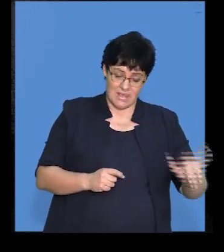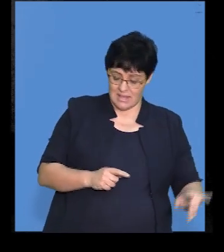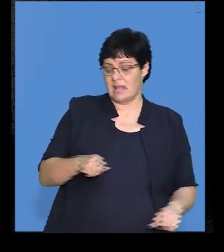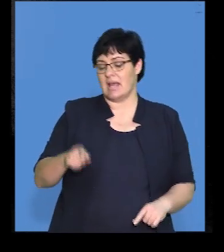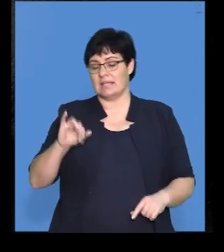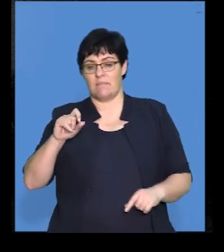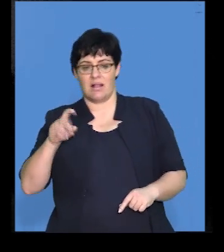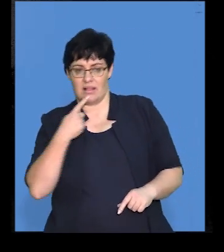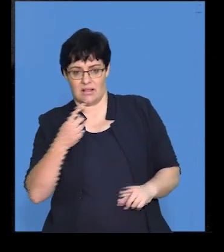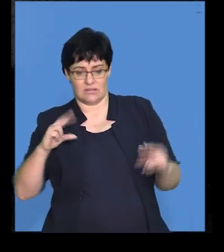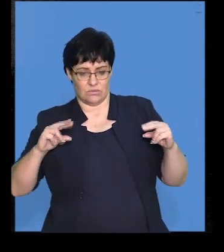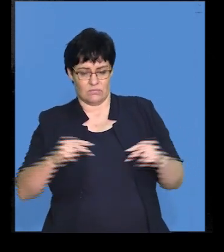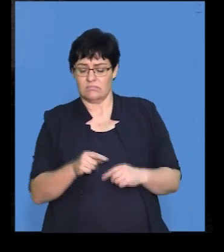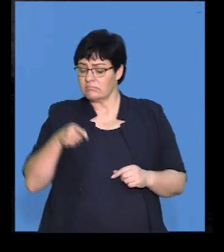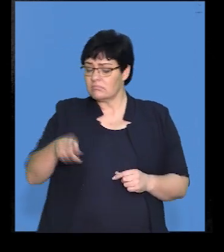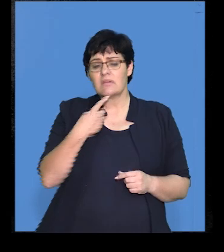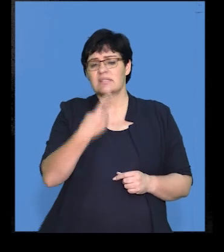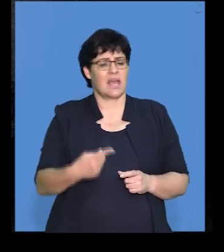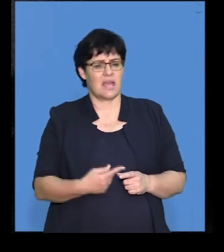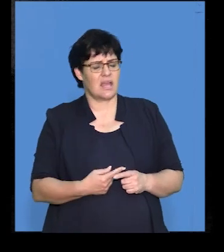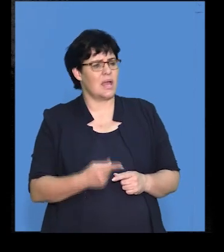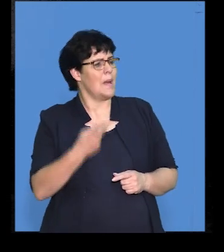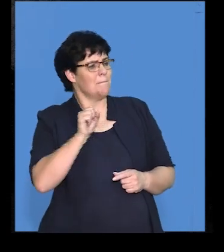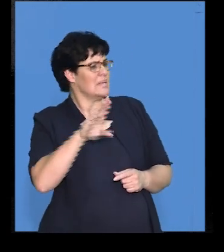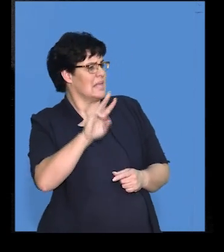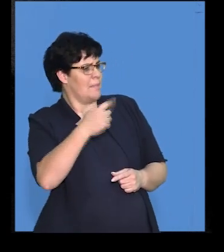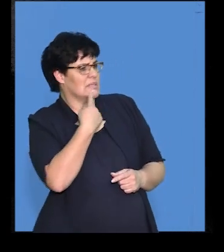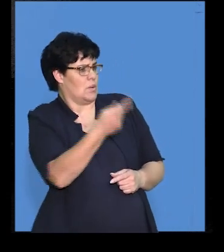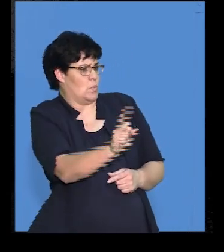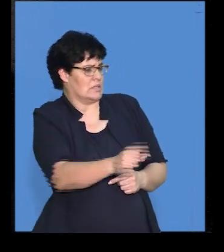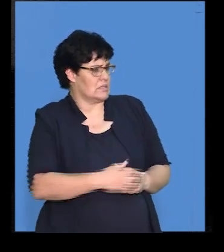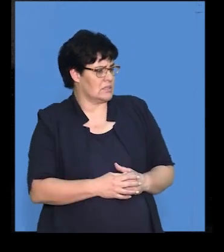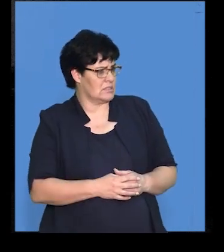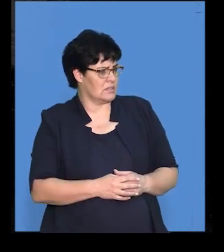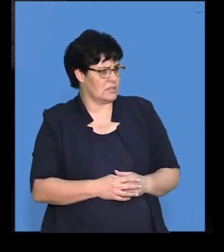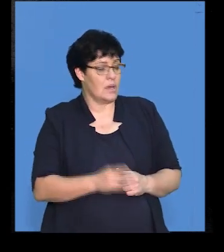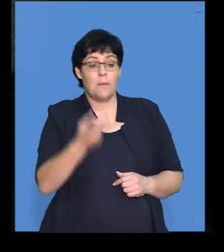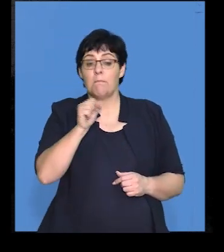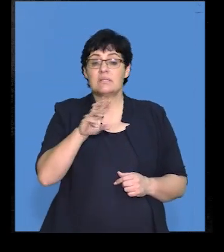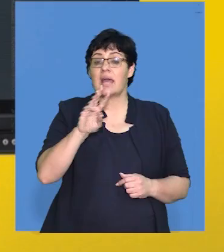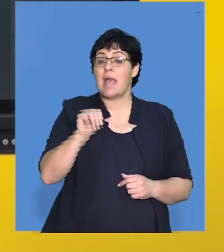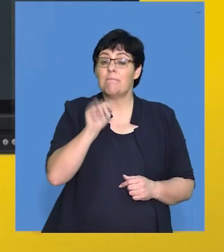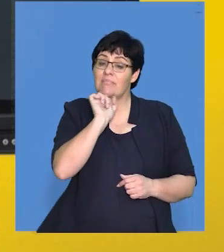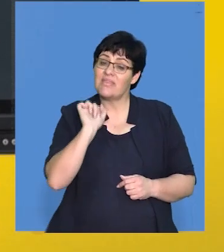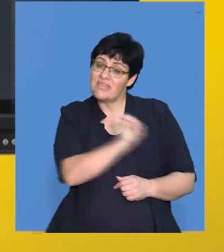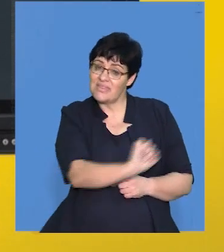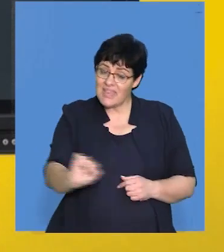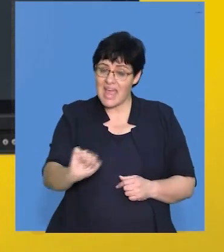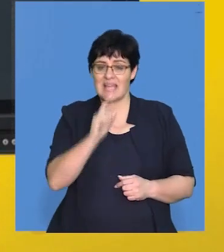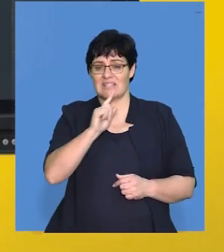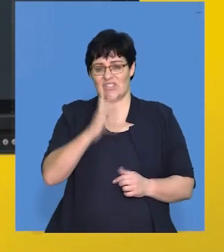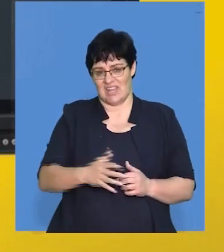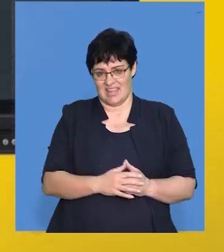talking. Isabel says, what does Mr. M say? Mr. M is their teacher.